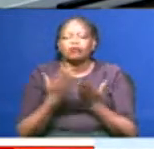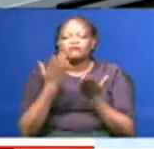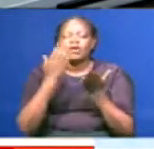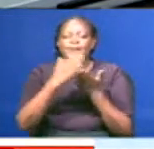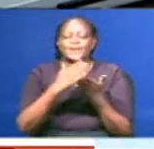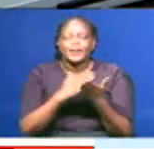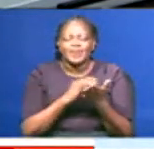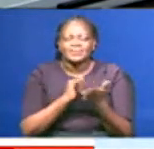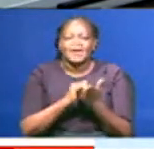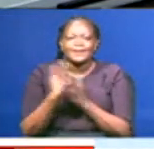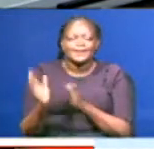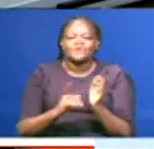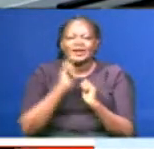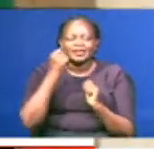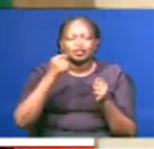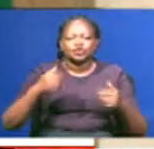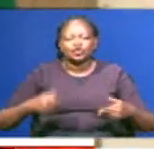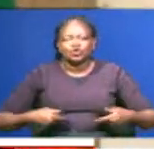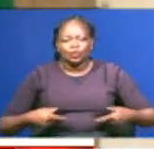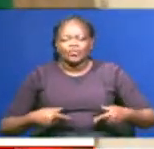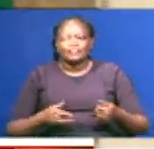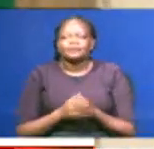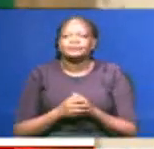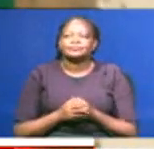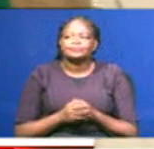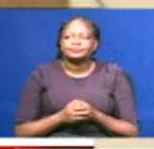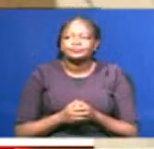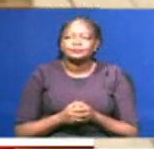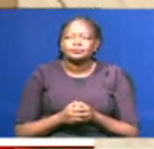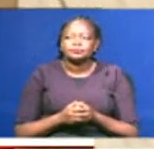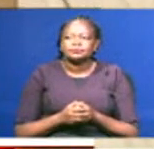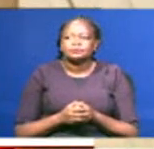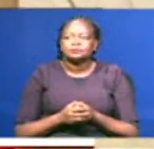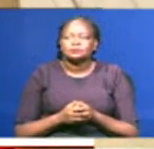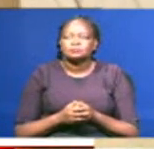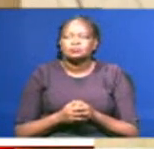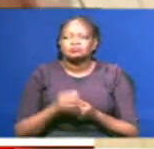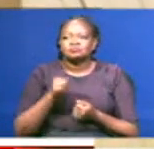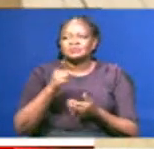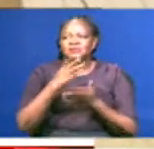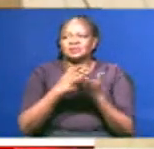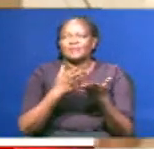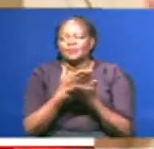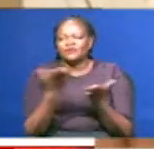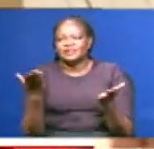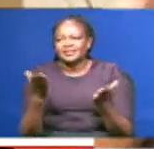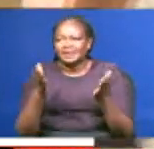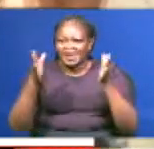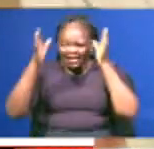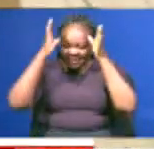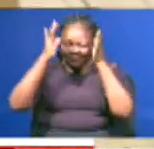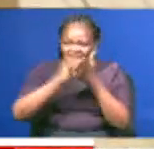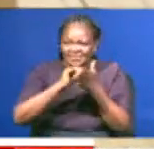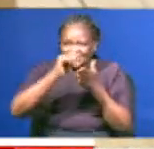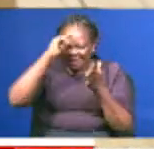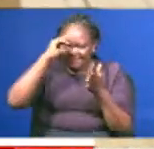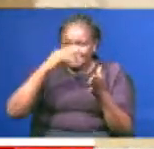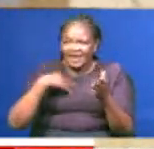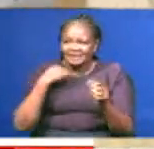for Kenya's young generation. The practicality of some of the initiatives the government has been able to